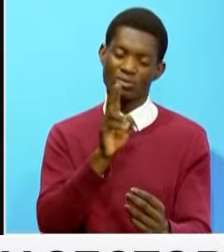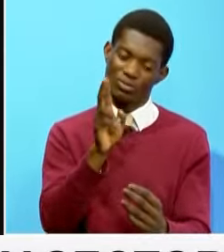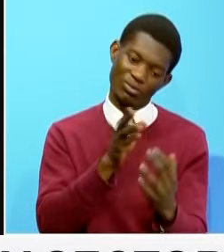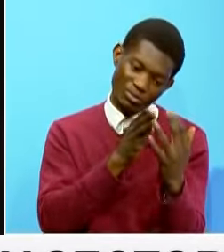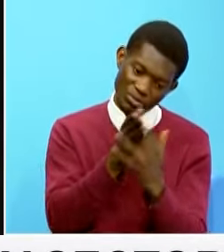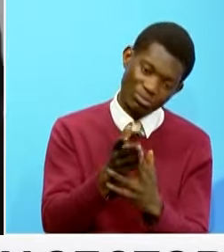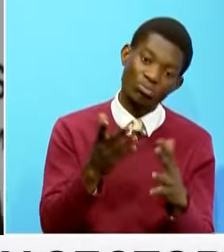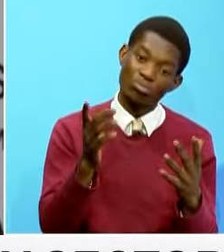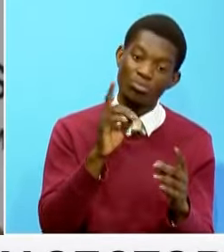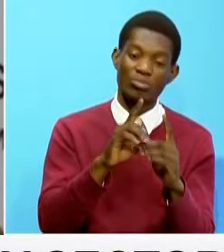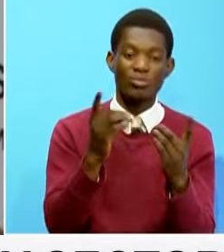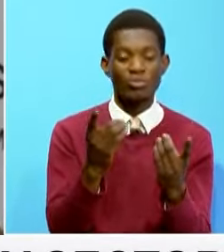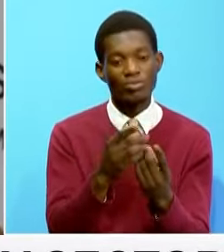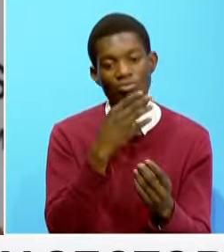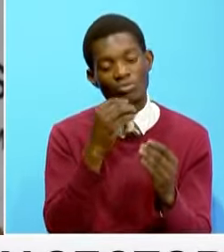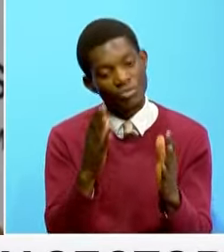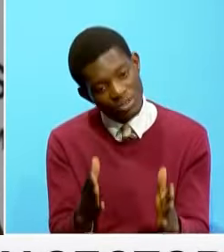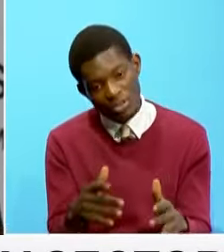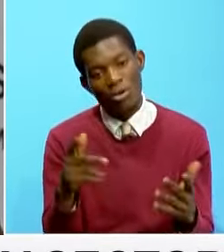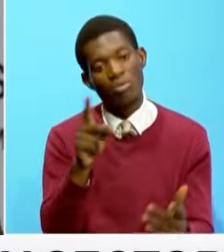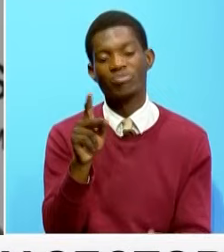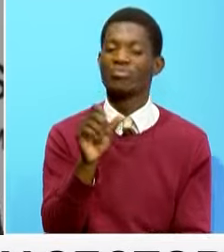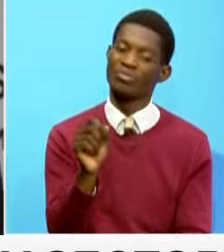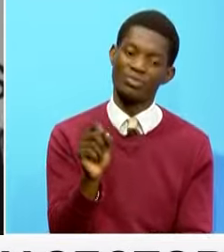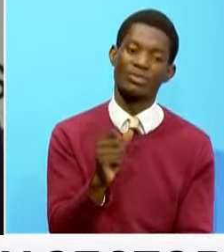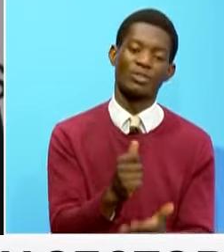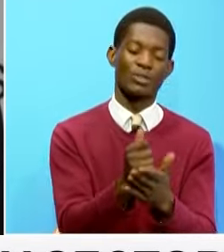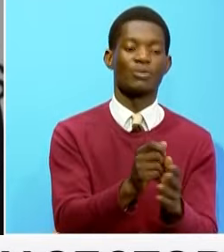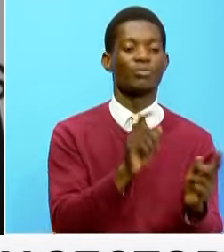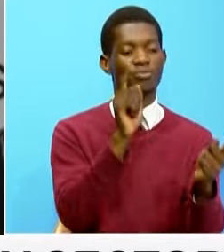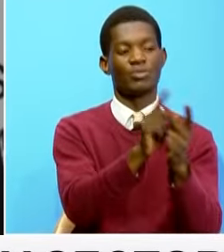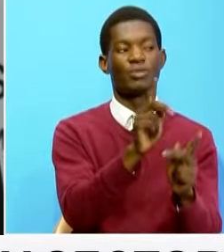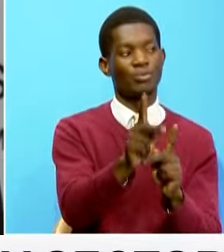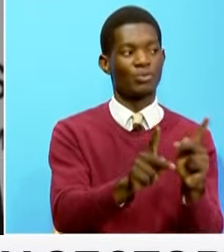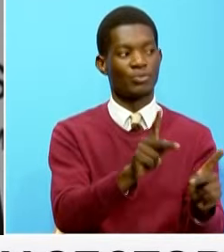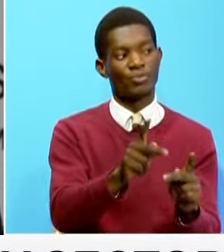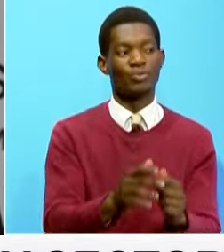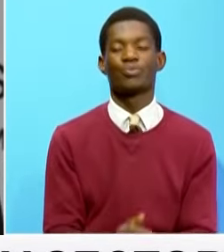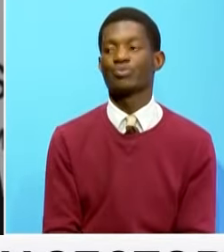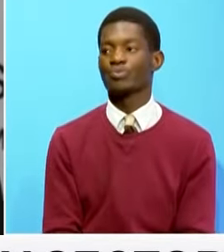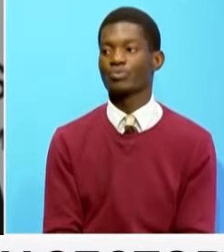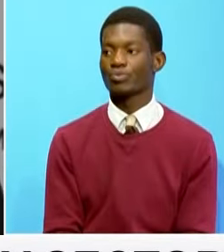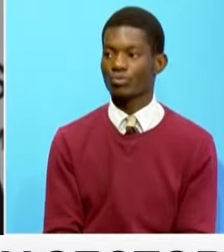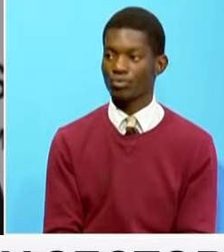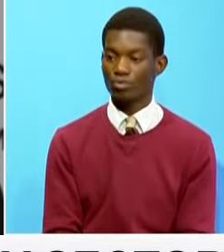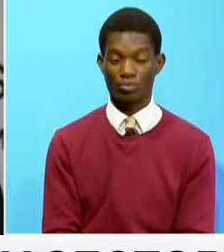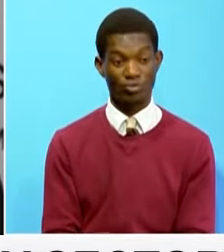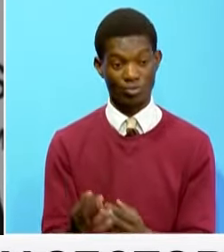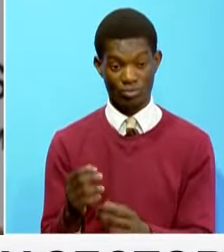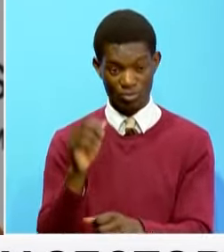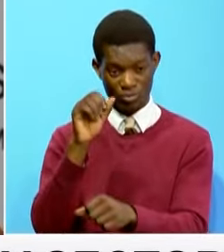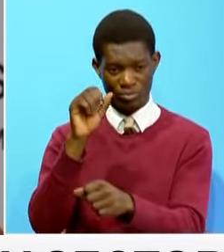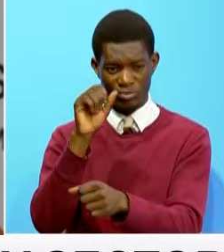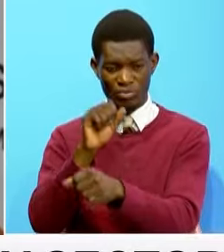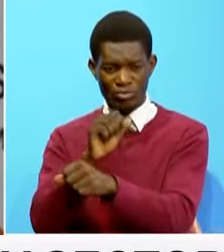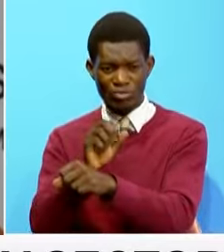consortium, sometimes there's a blurred line between understanding what the role of the company is and